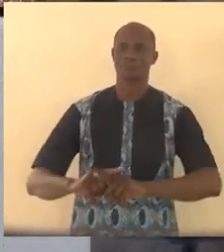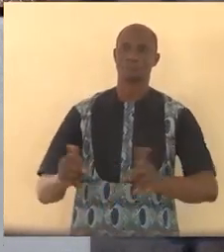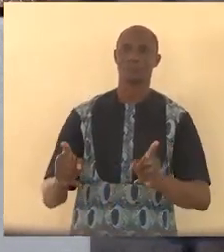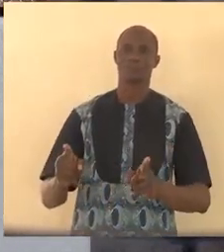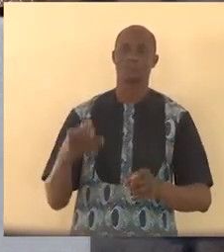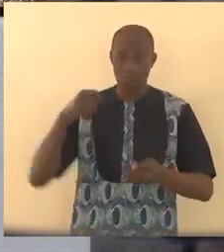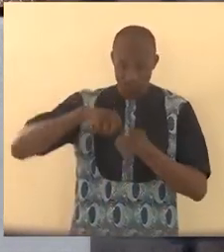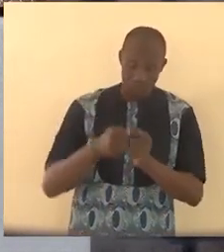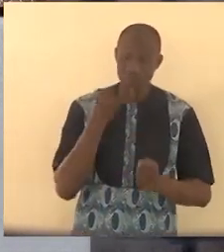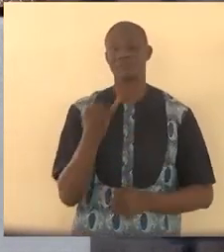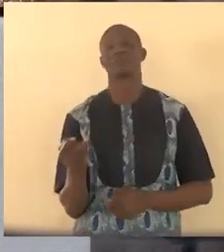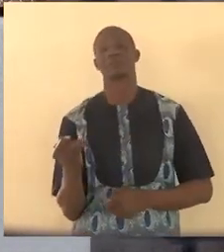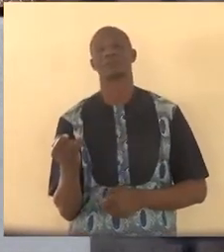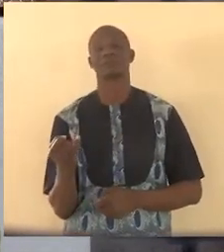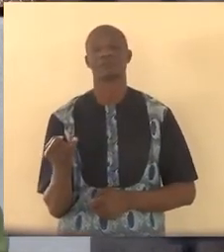But